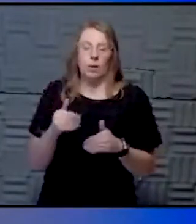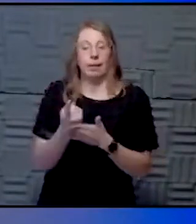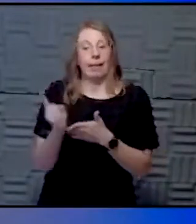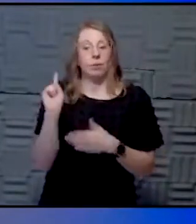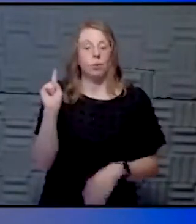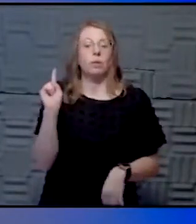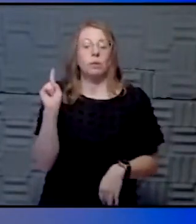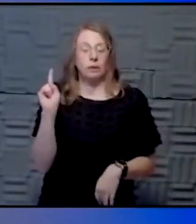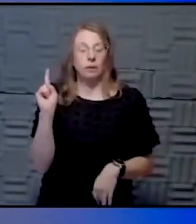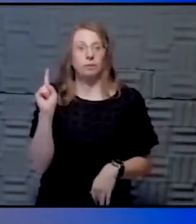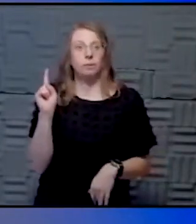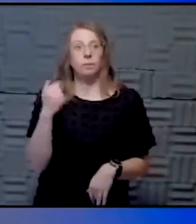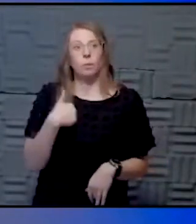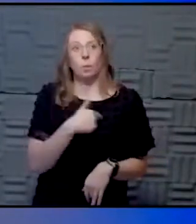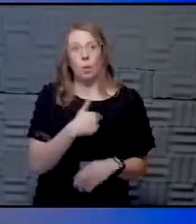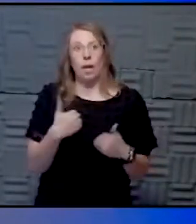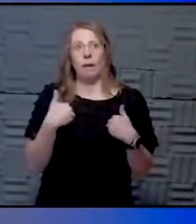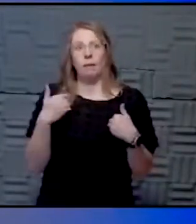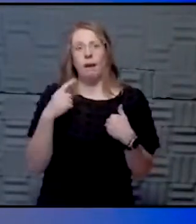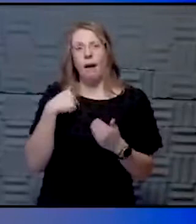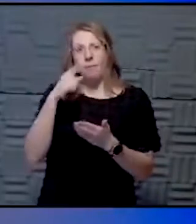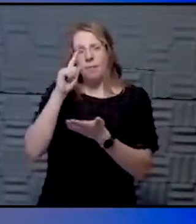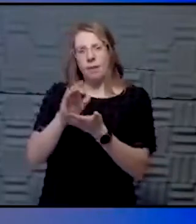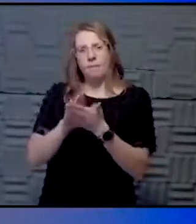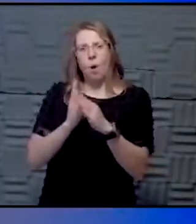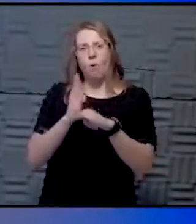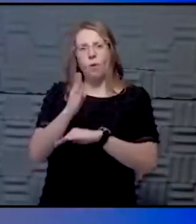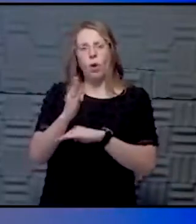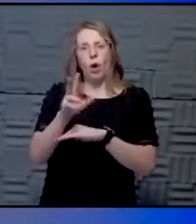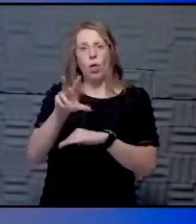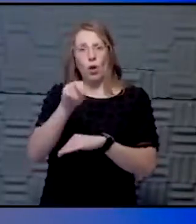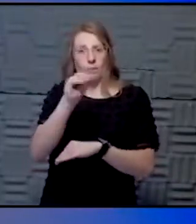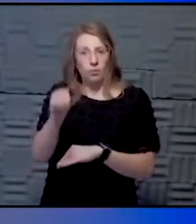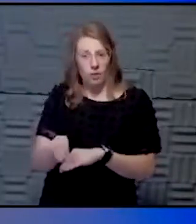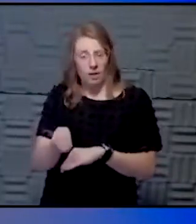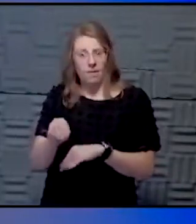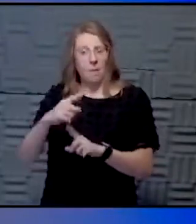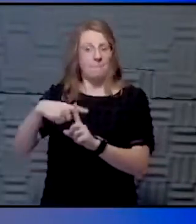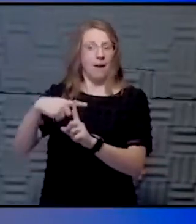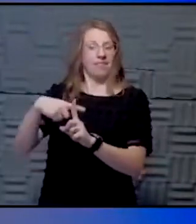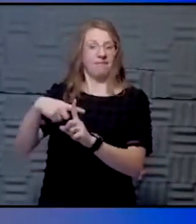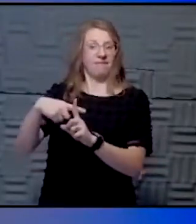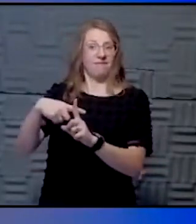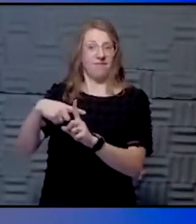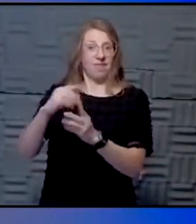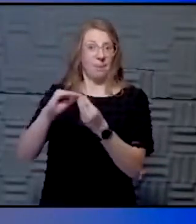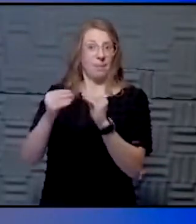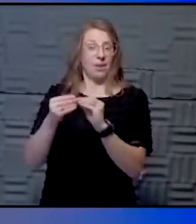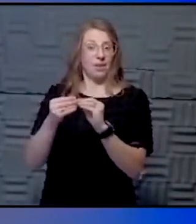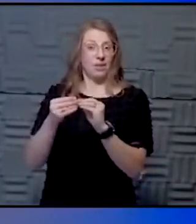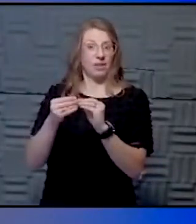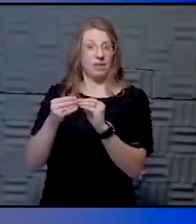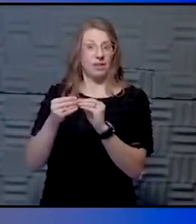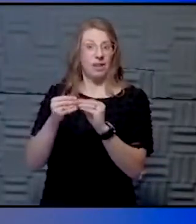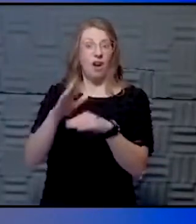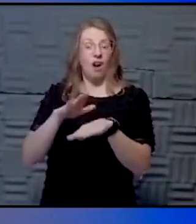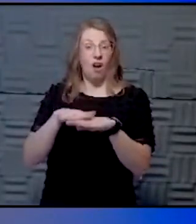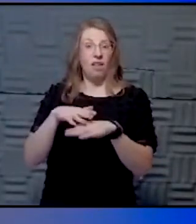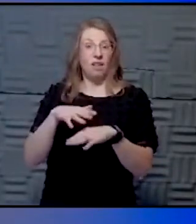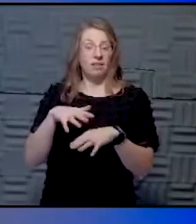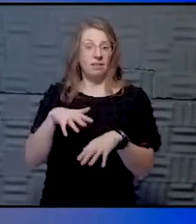week we had, I believe, over 30% of the positive numbers up on labor and